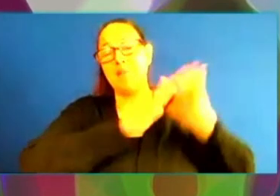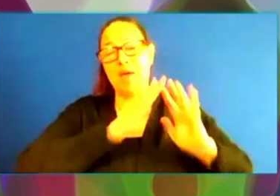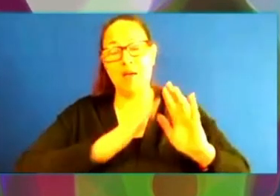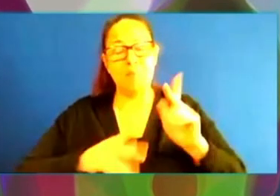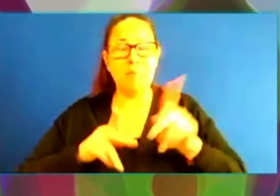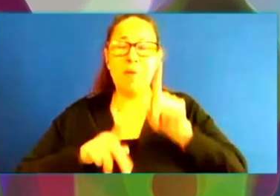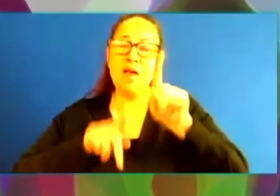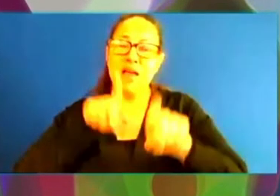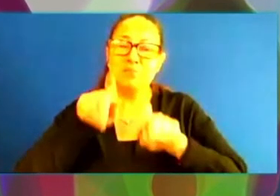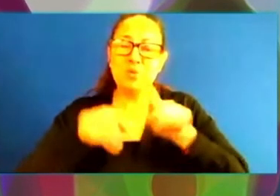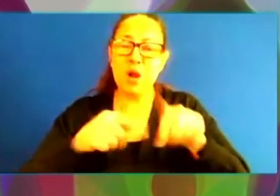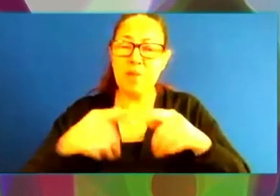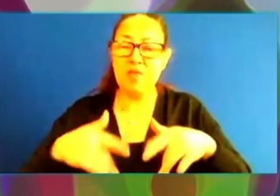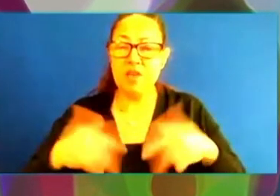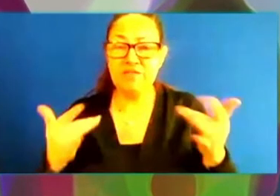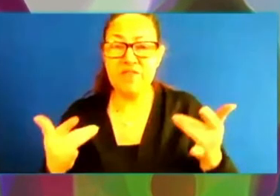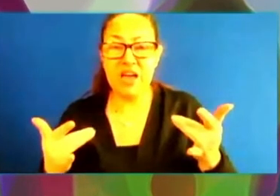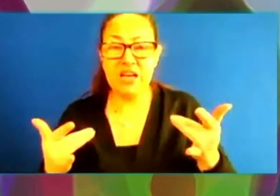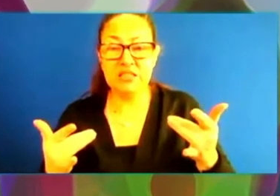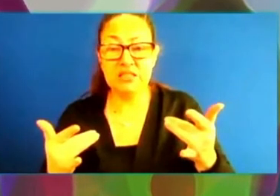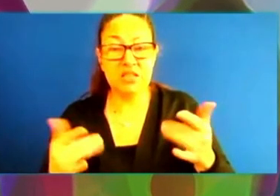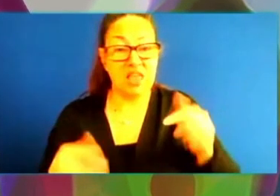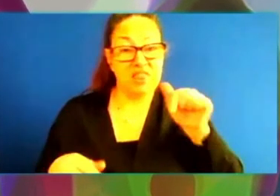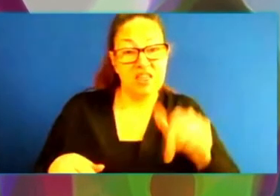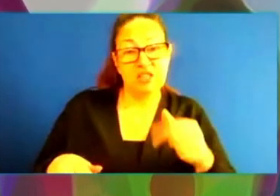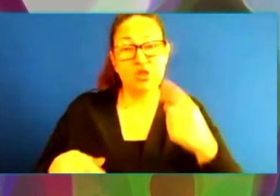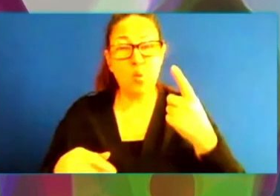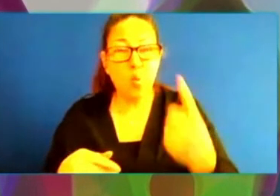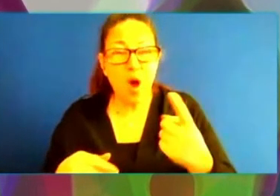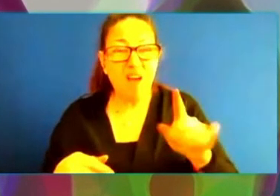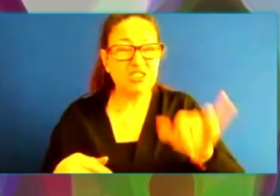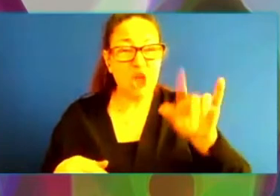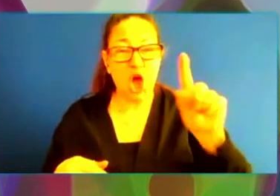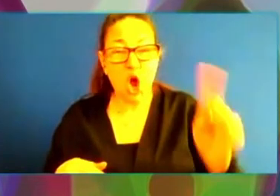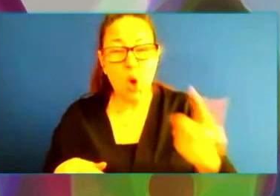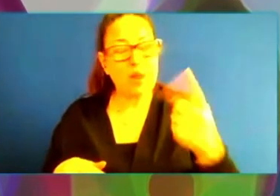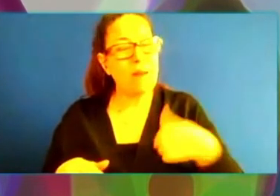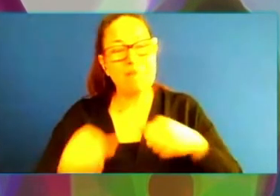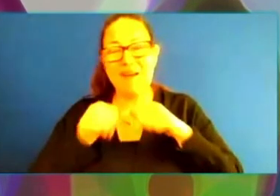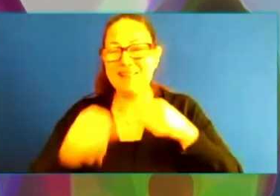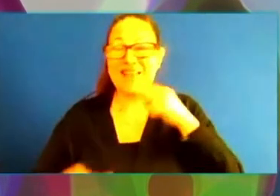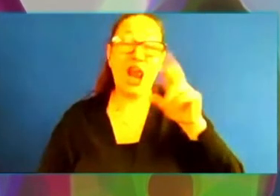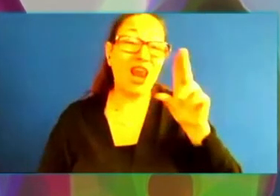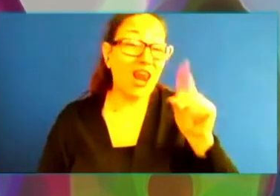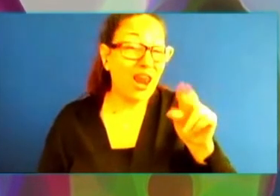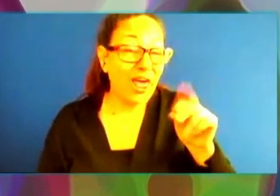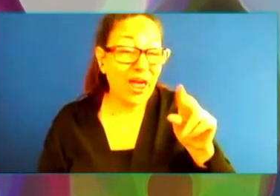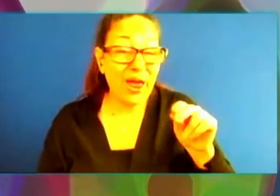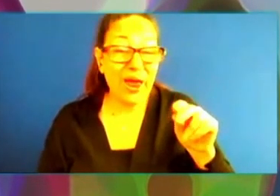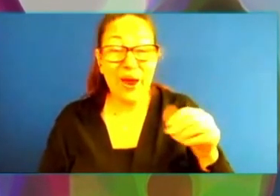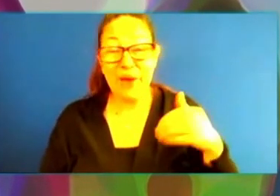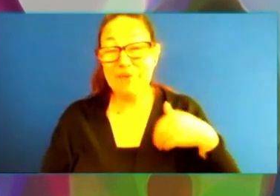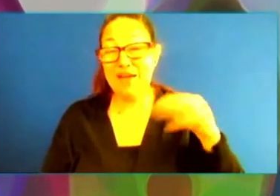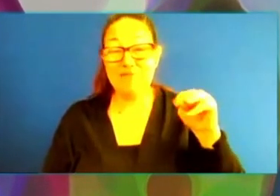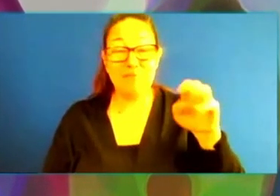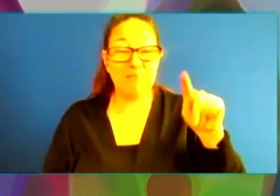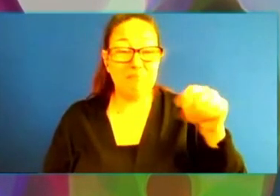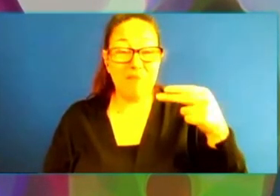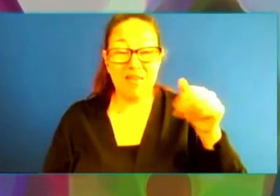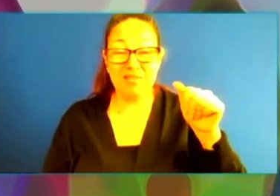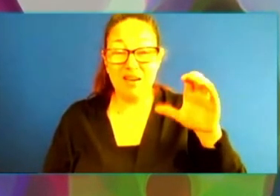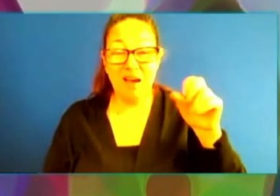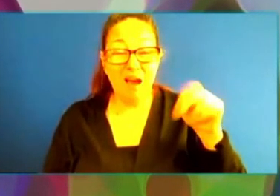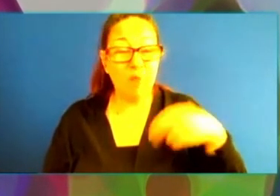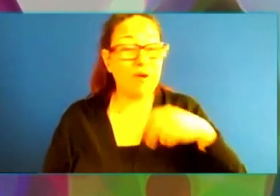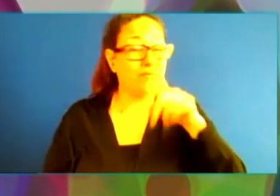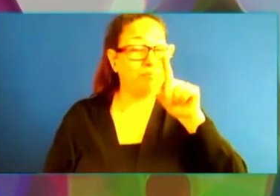about like this being the one and the only, and I'm constantly saying, no, we got BCAF, we got MechaCon, we got BlurredCon,